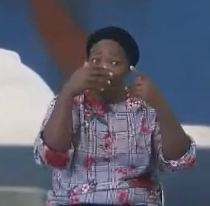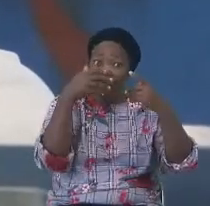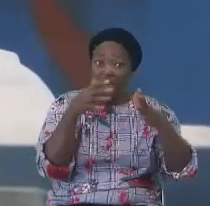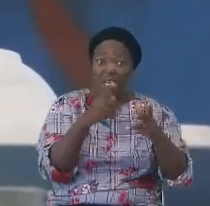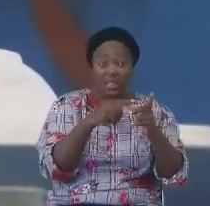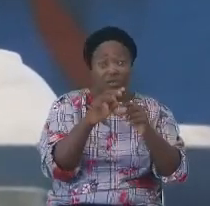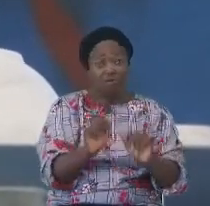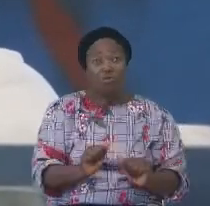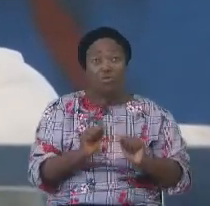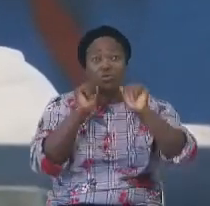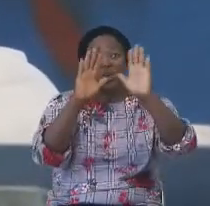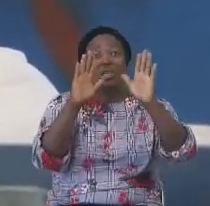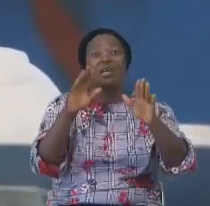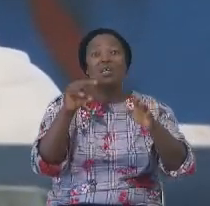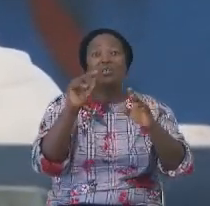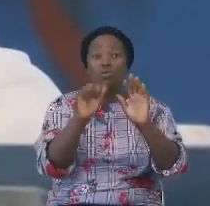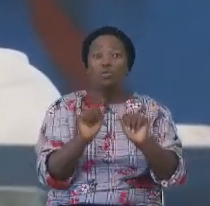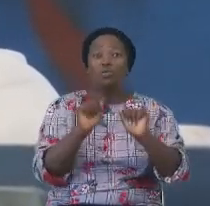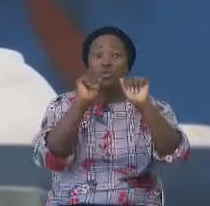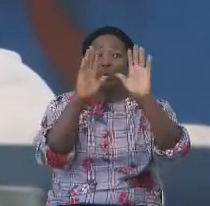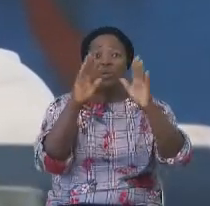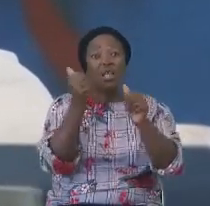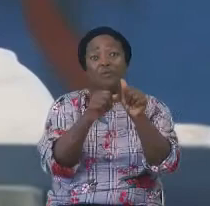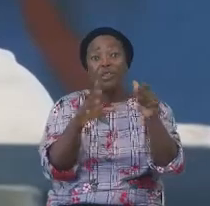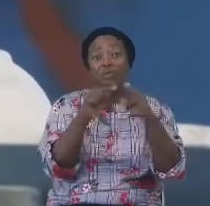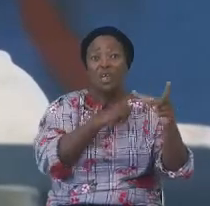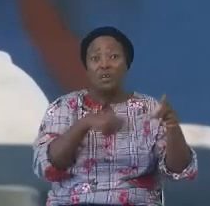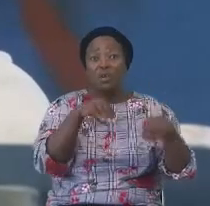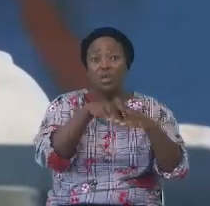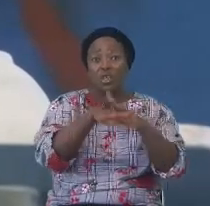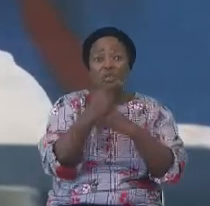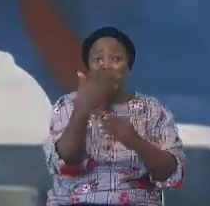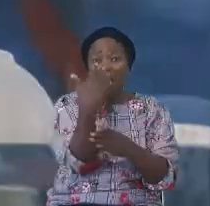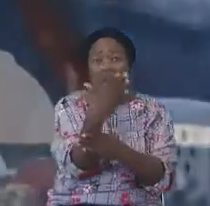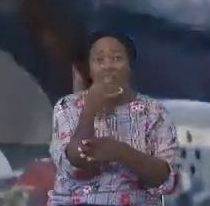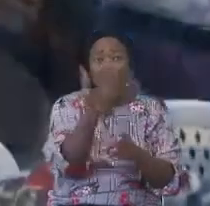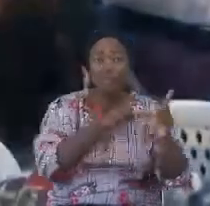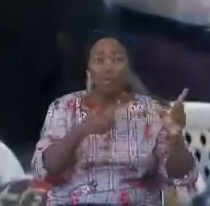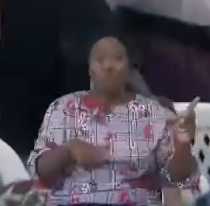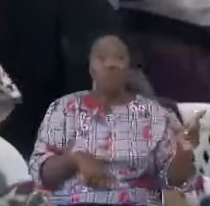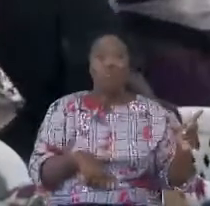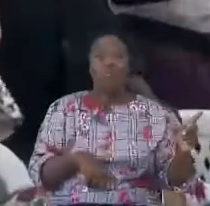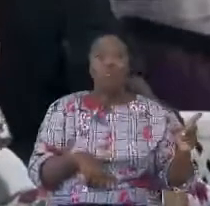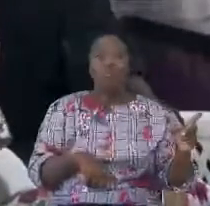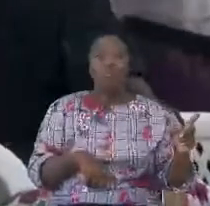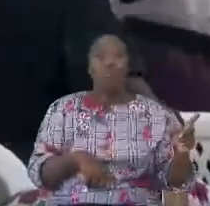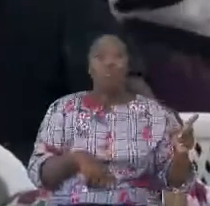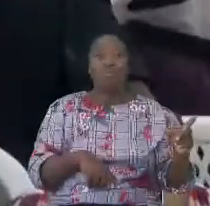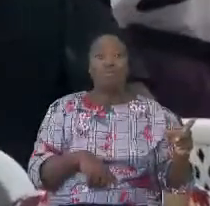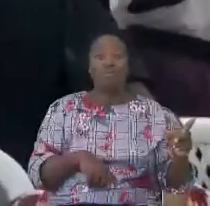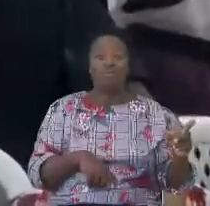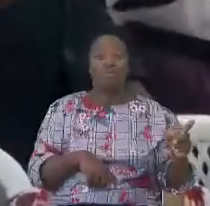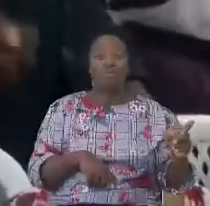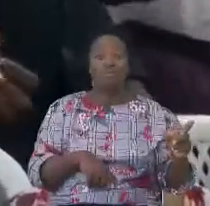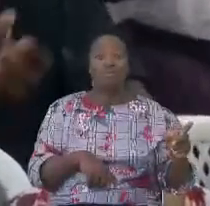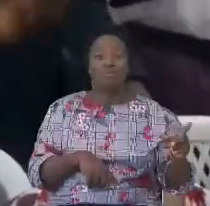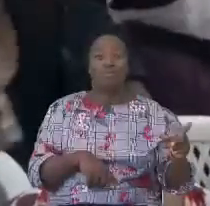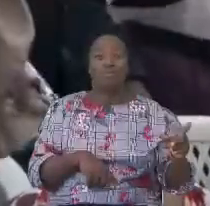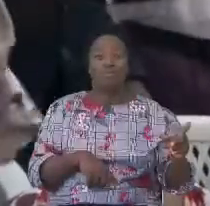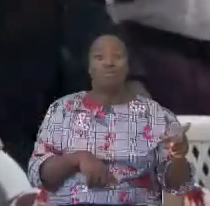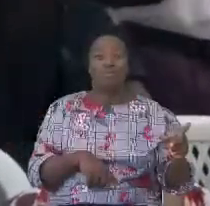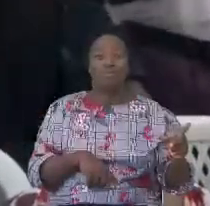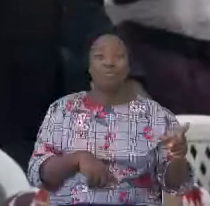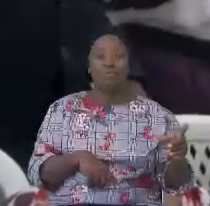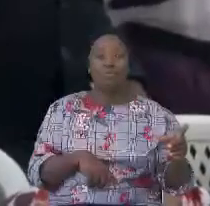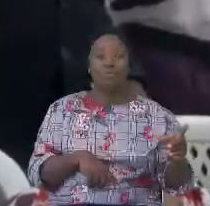you. And when you too surrender, you submit into the hands of